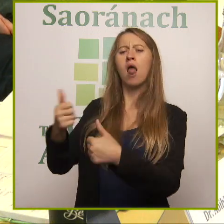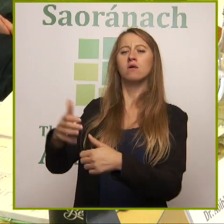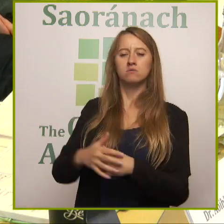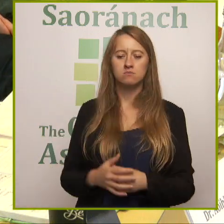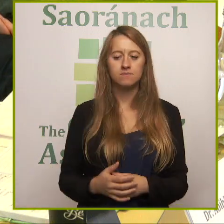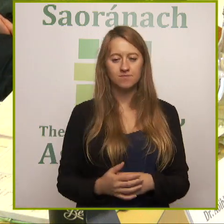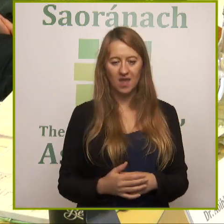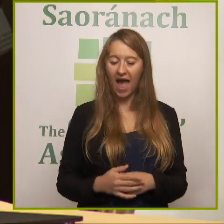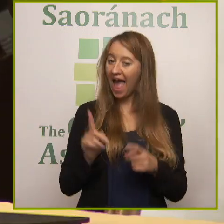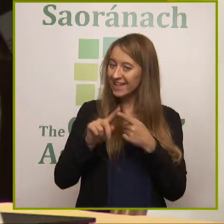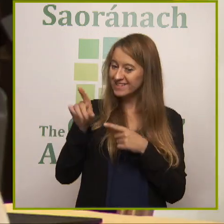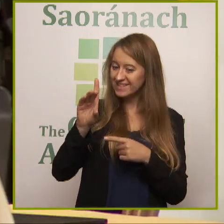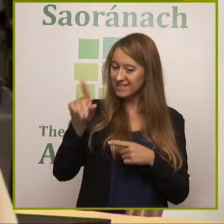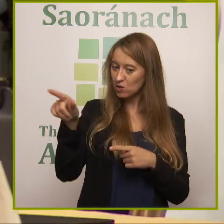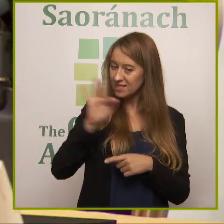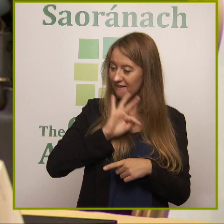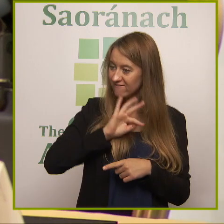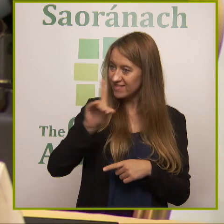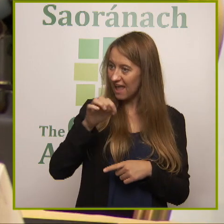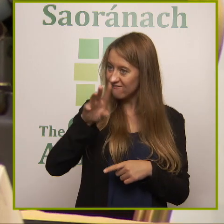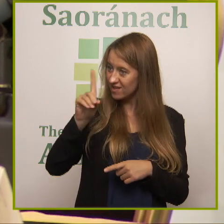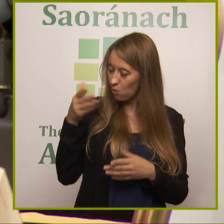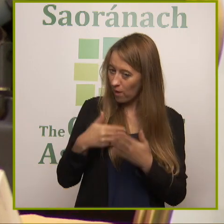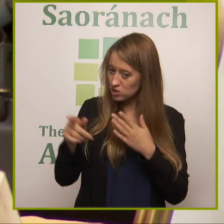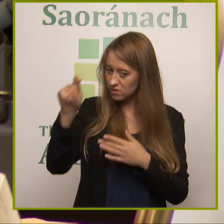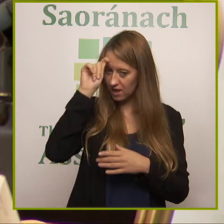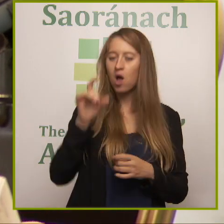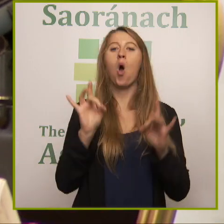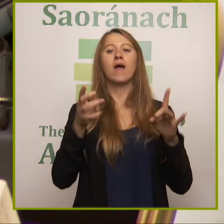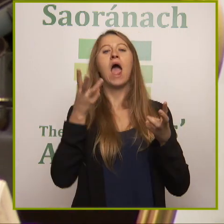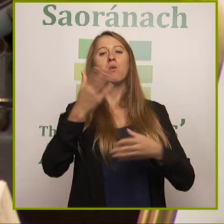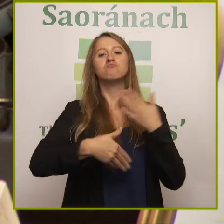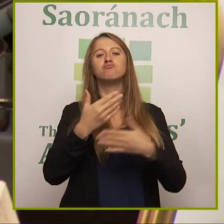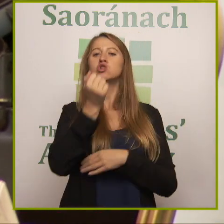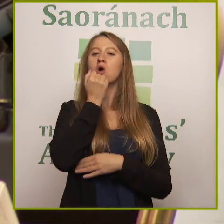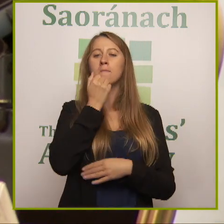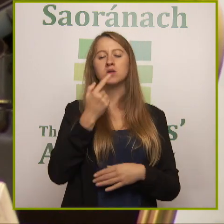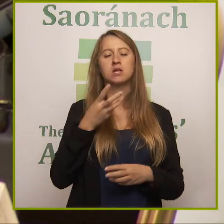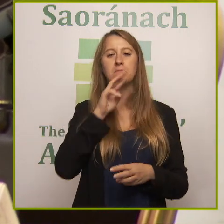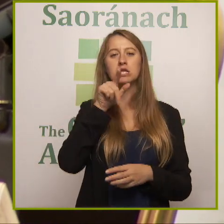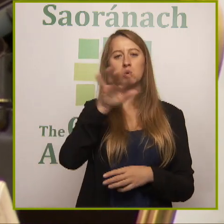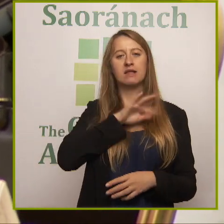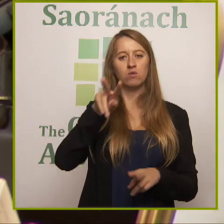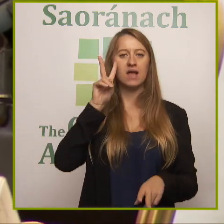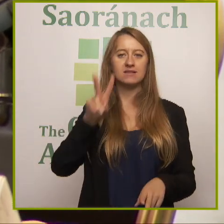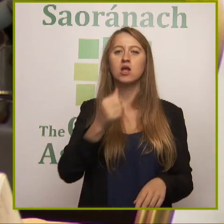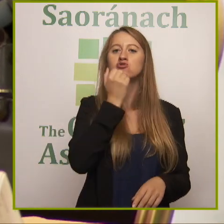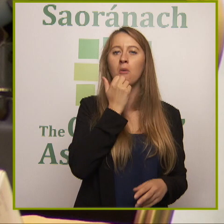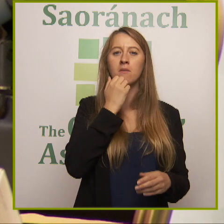ago. Yeah. Well, I'll give you the number so you can see it, because I kind of came up with this one myself. It's